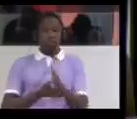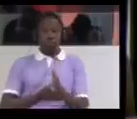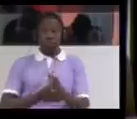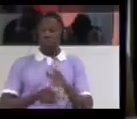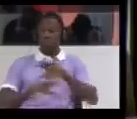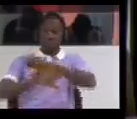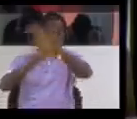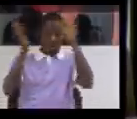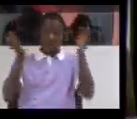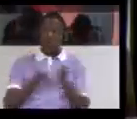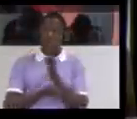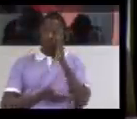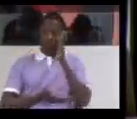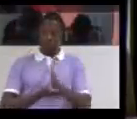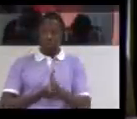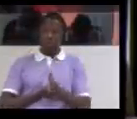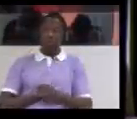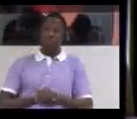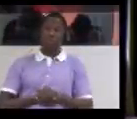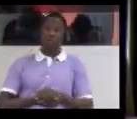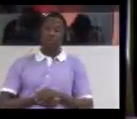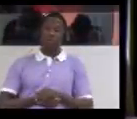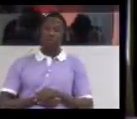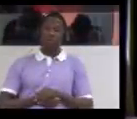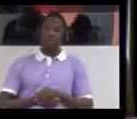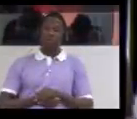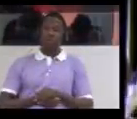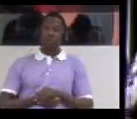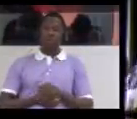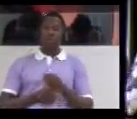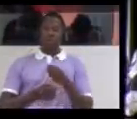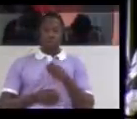tell the whole truth. I will tell the truth.